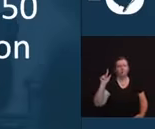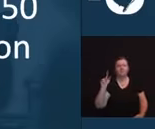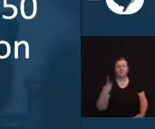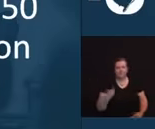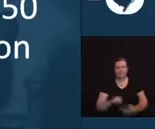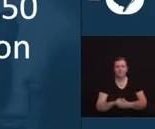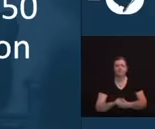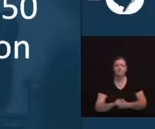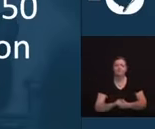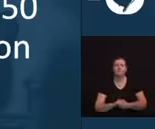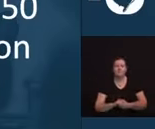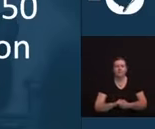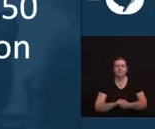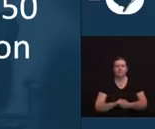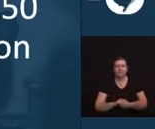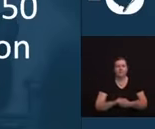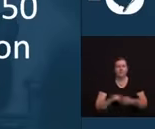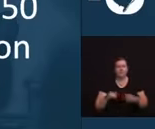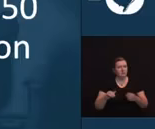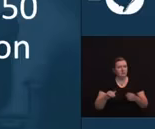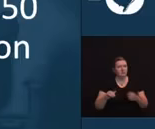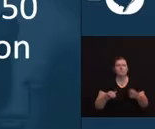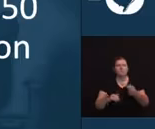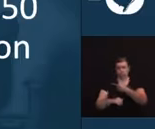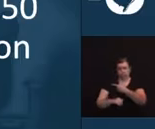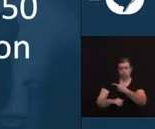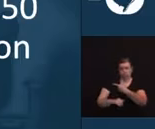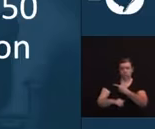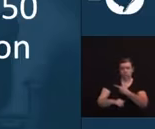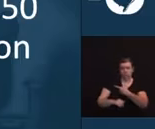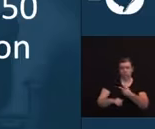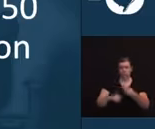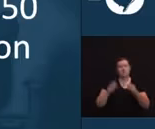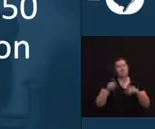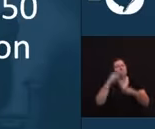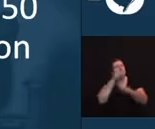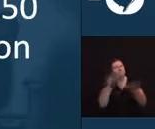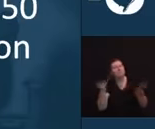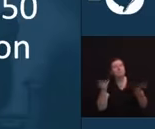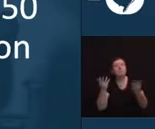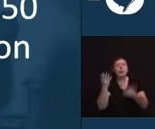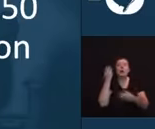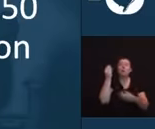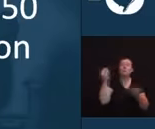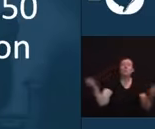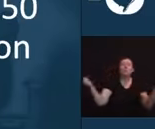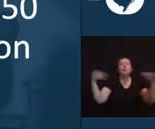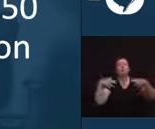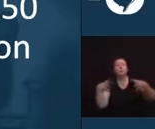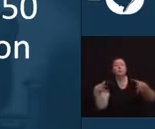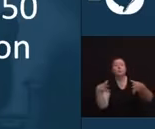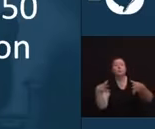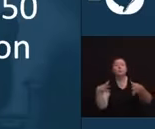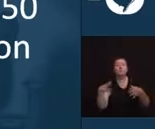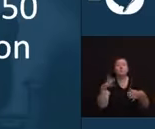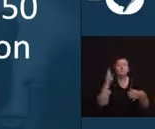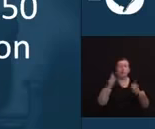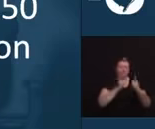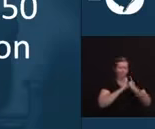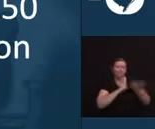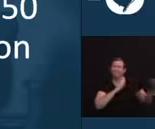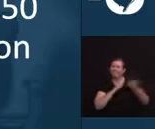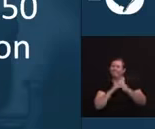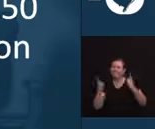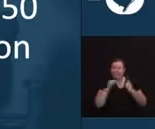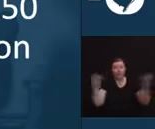hasn't changed, and we have to remind everybody of this, outdoor gatherings, even now, are subject to strict social distancing restrictions,